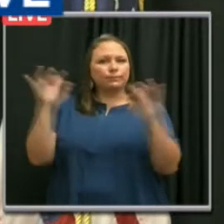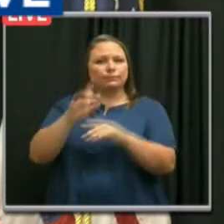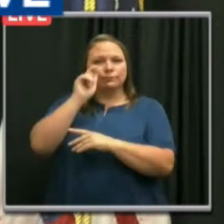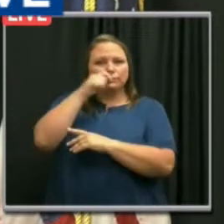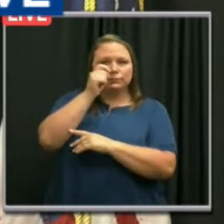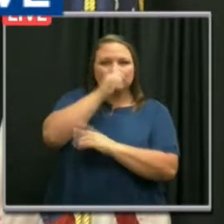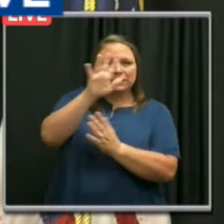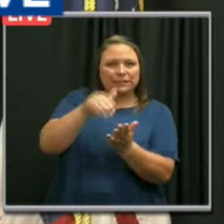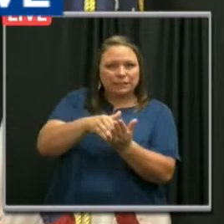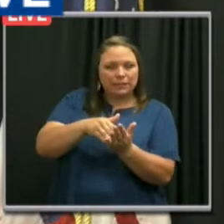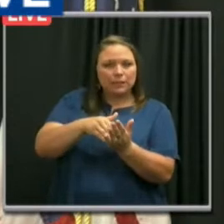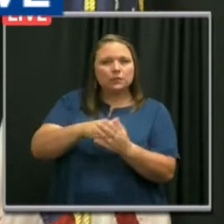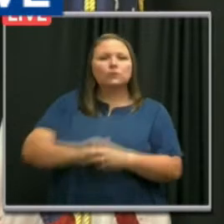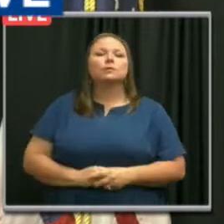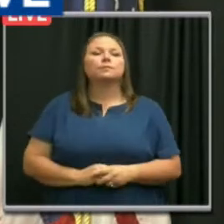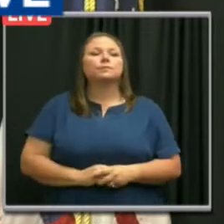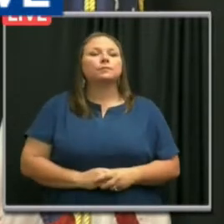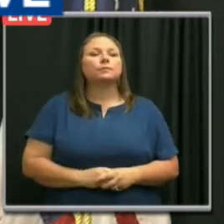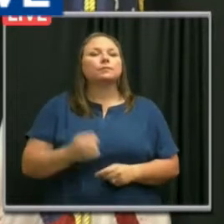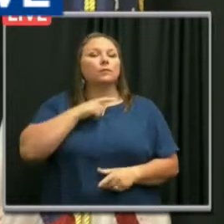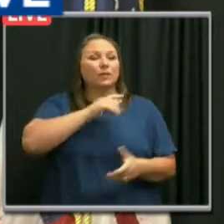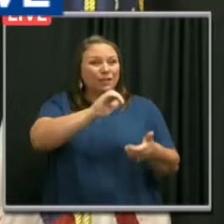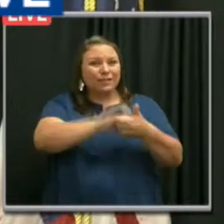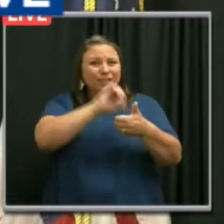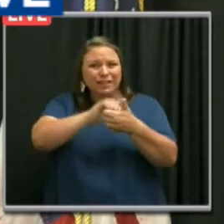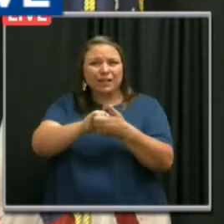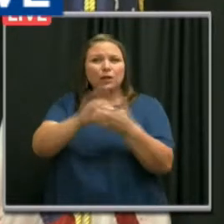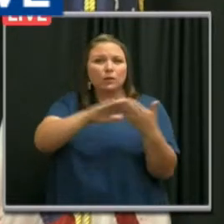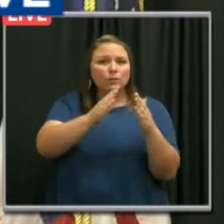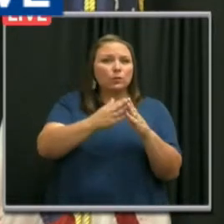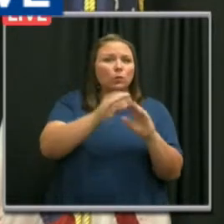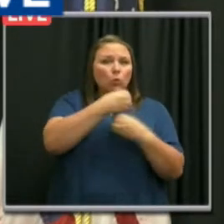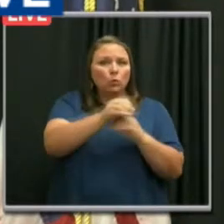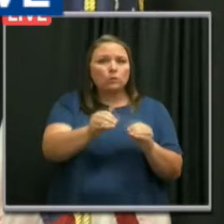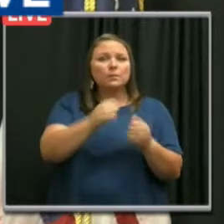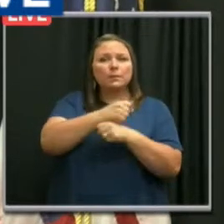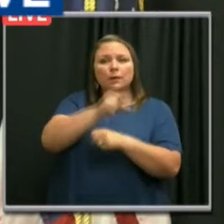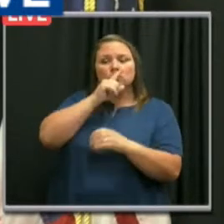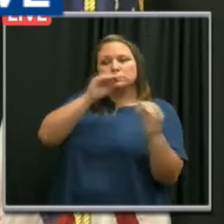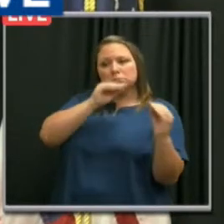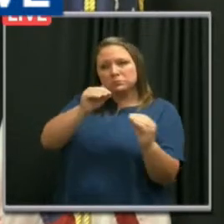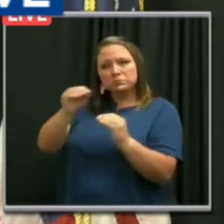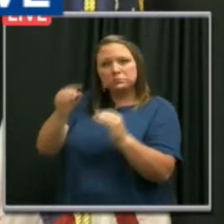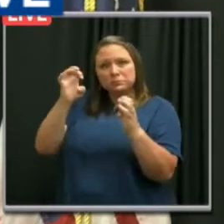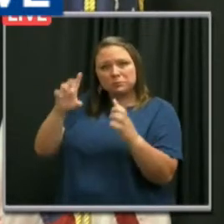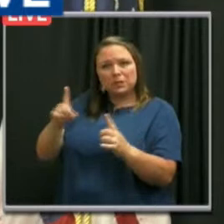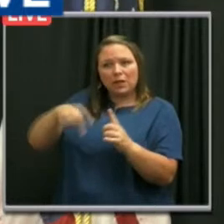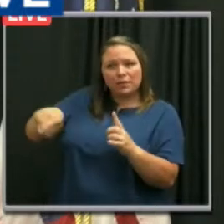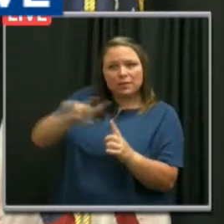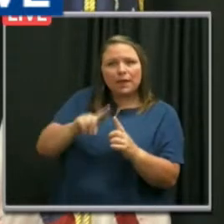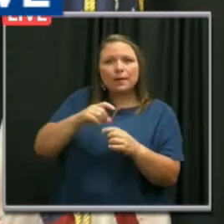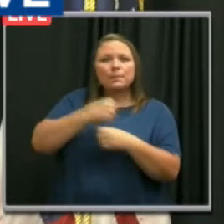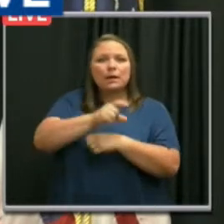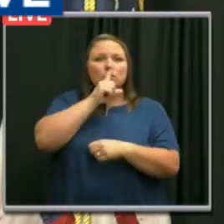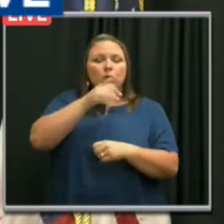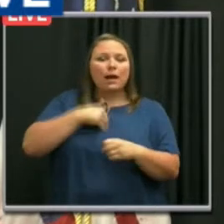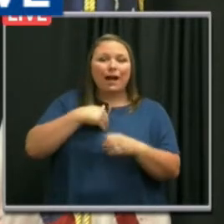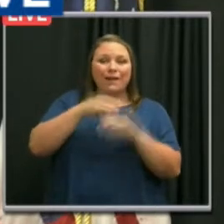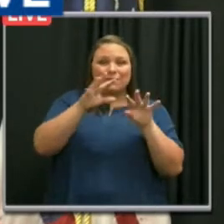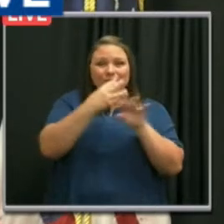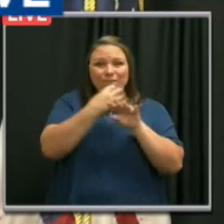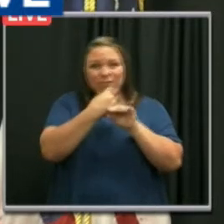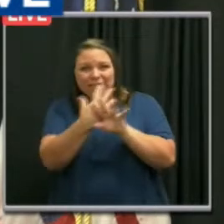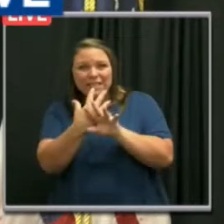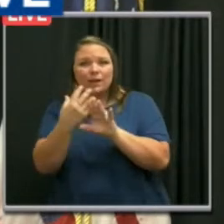we have partnerships with community organizations to expand our educational outreach, including accessible and instructional videos